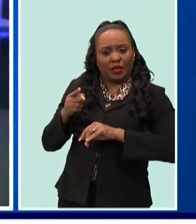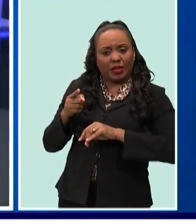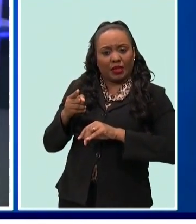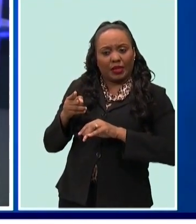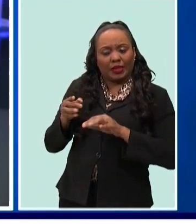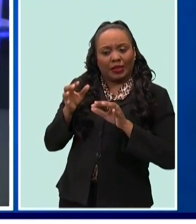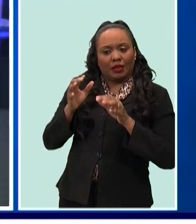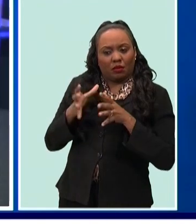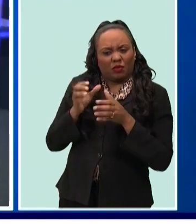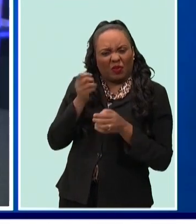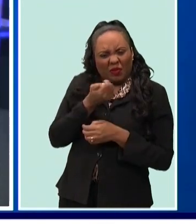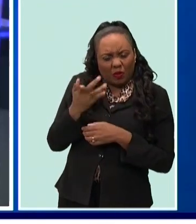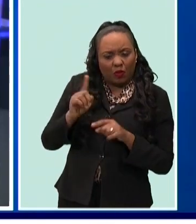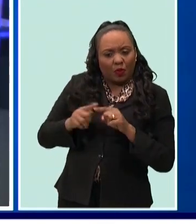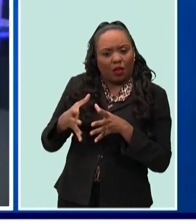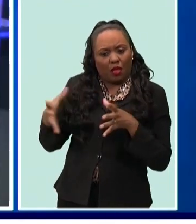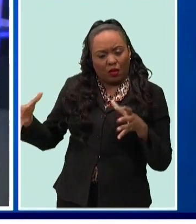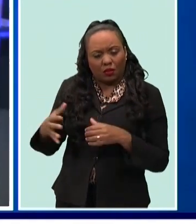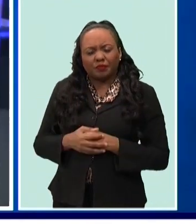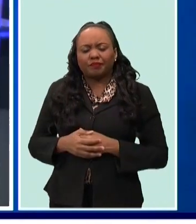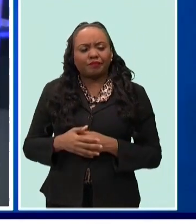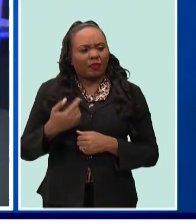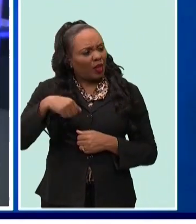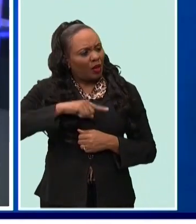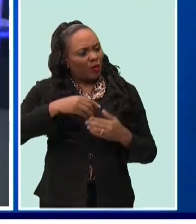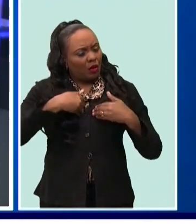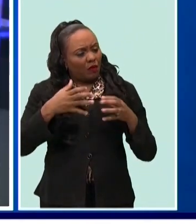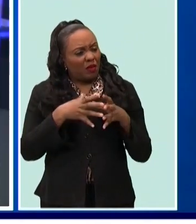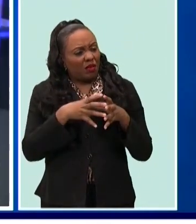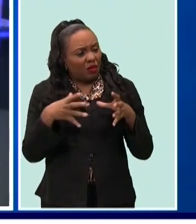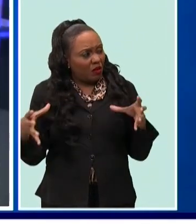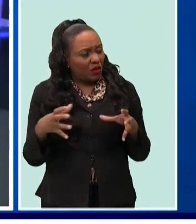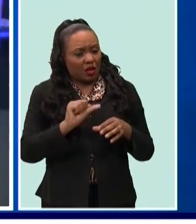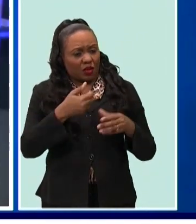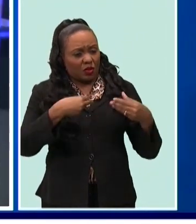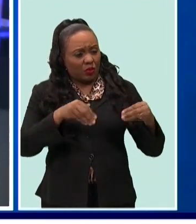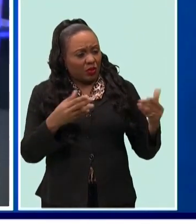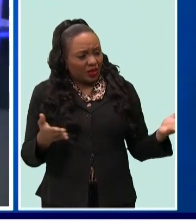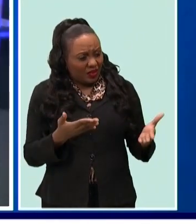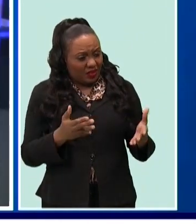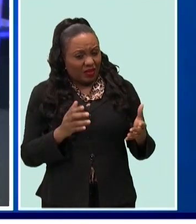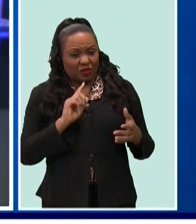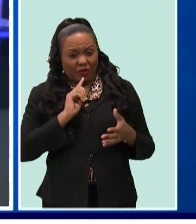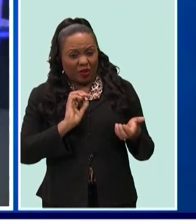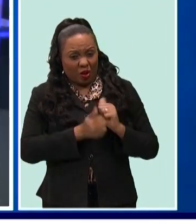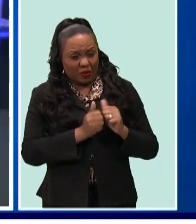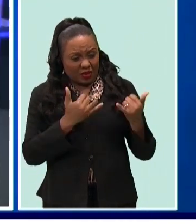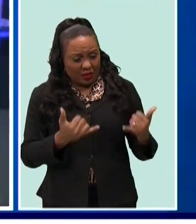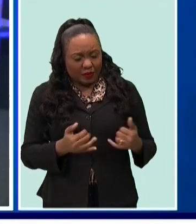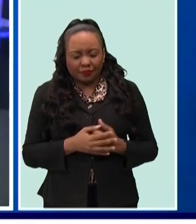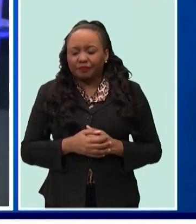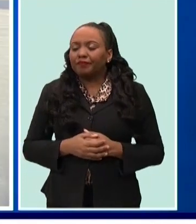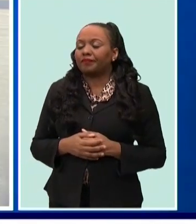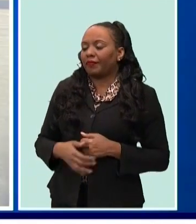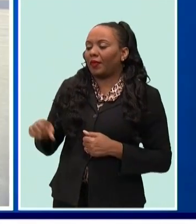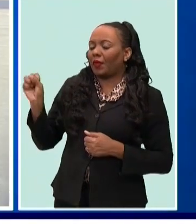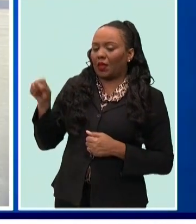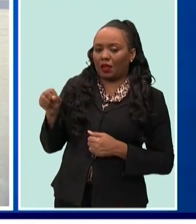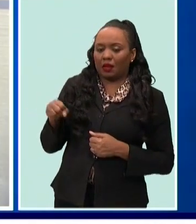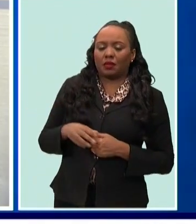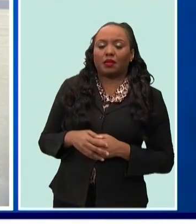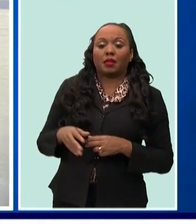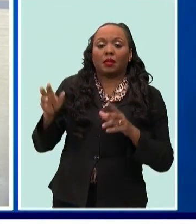hardware stores here, a lot of small hardware stores. So obviously there's competition. Of course. And the CEO of the company, Herbert van der Wood, he touched on